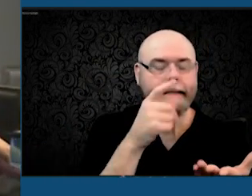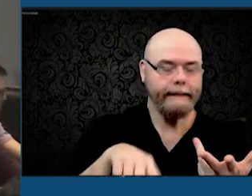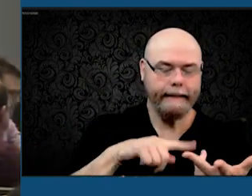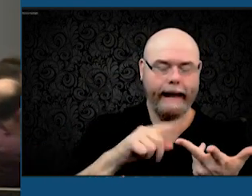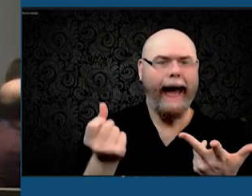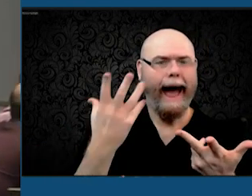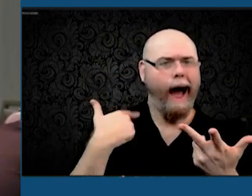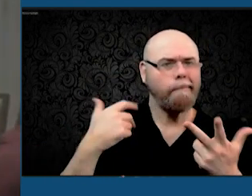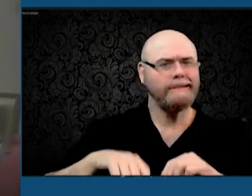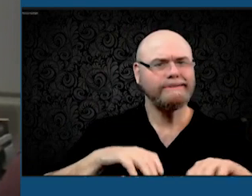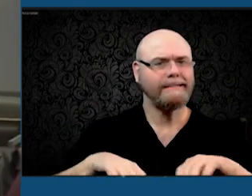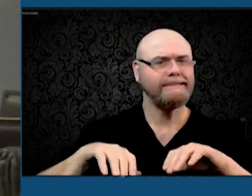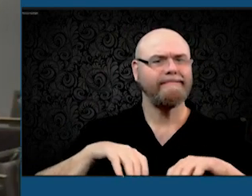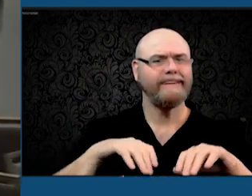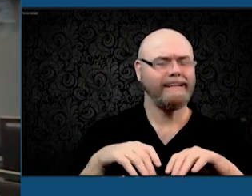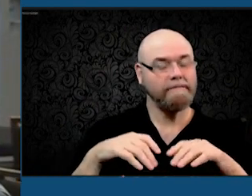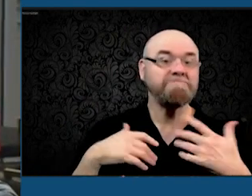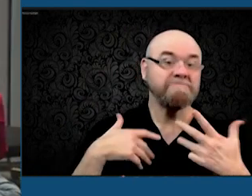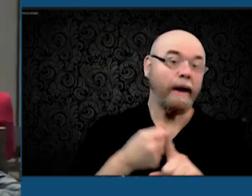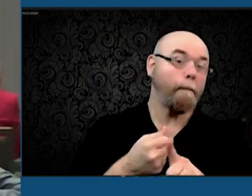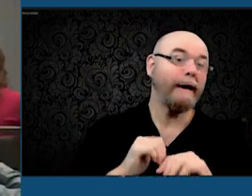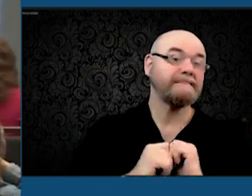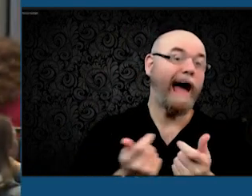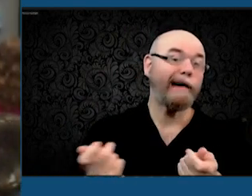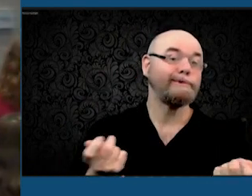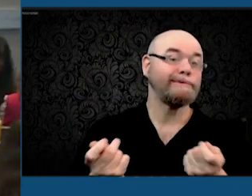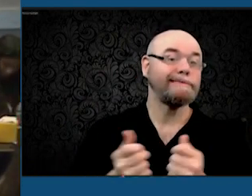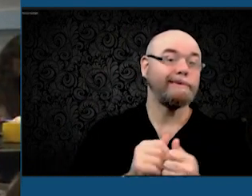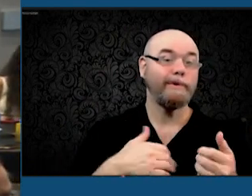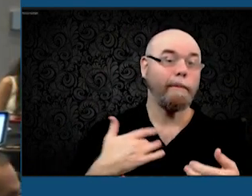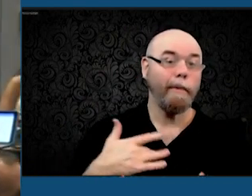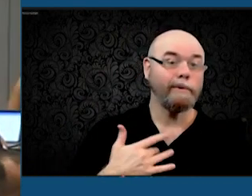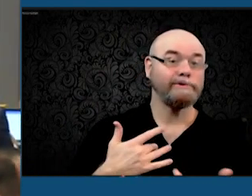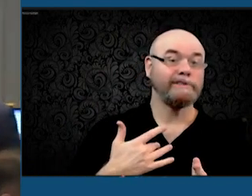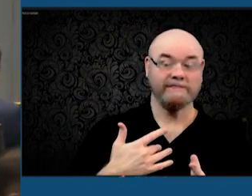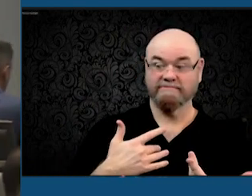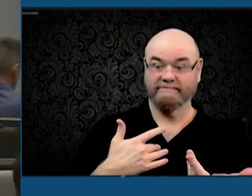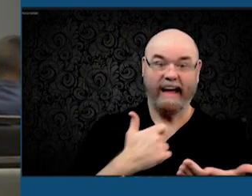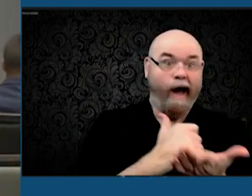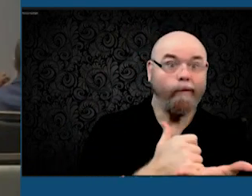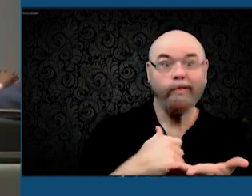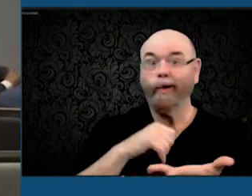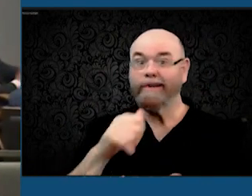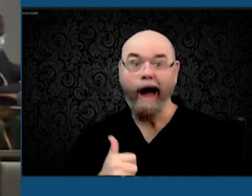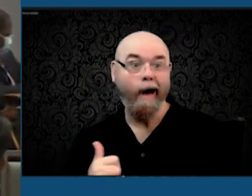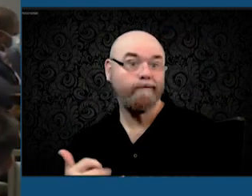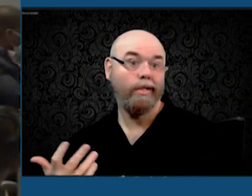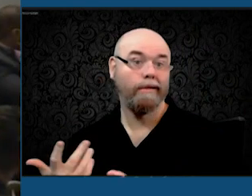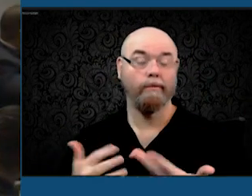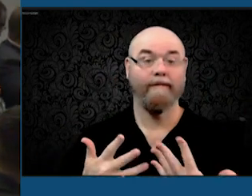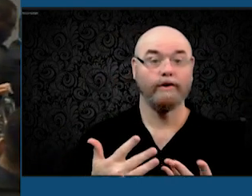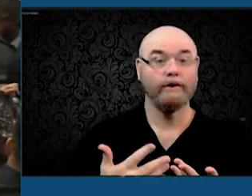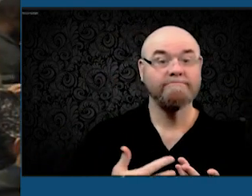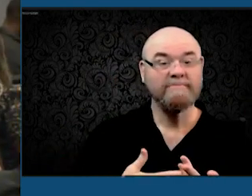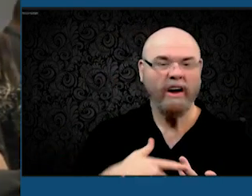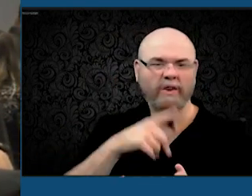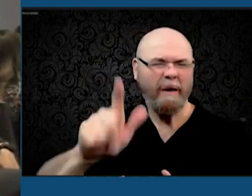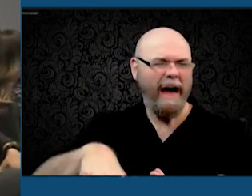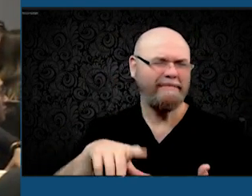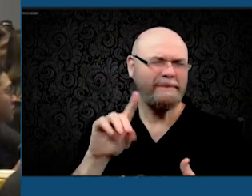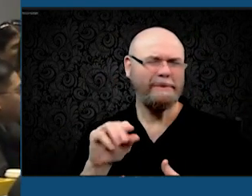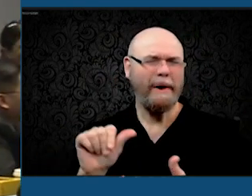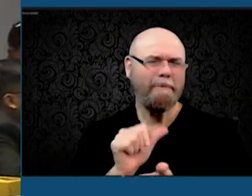all impacts whether or not you deal with your emotions in a helpful or unhelpful way. Again, it's not about me telling you you got to do step aerobics or take